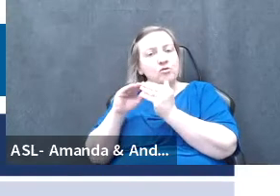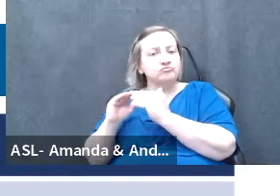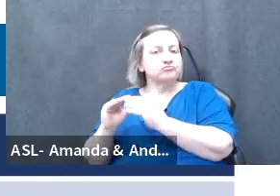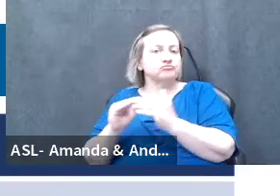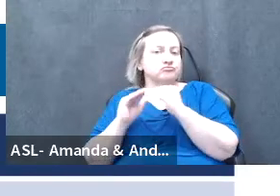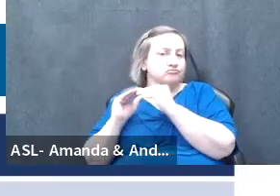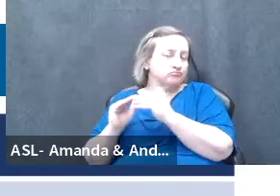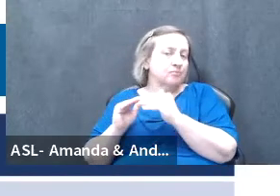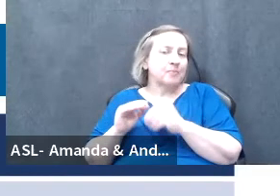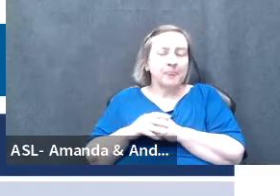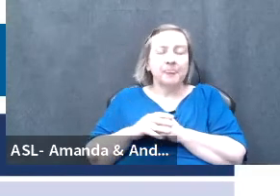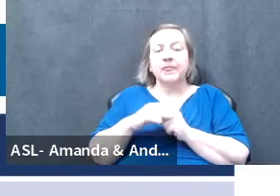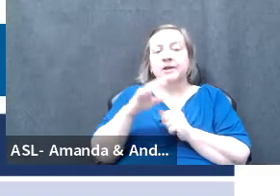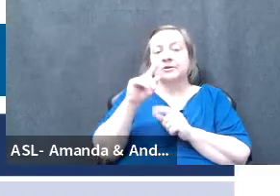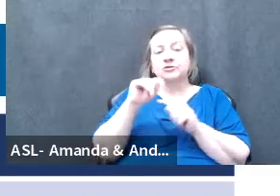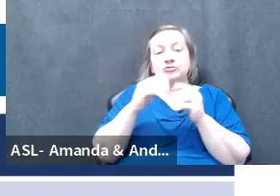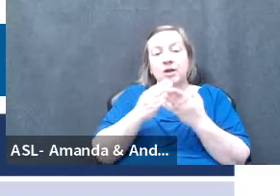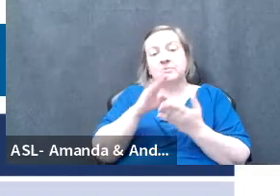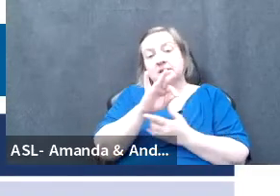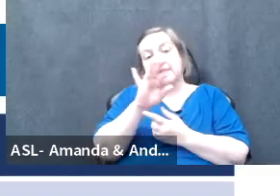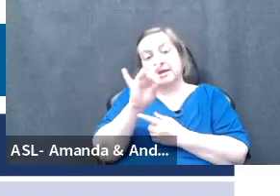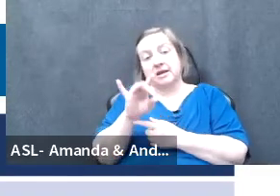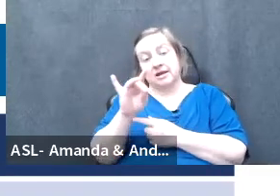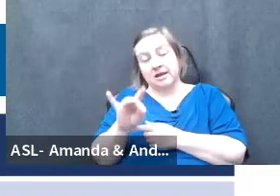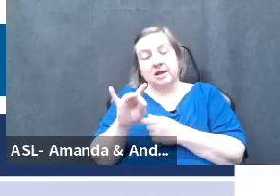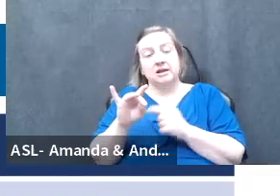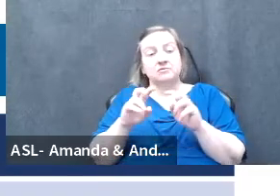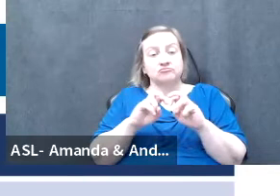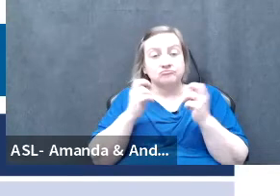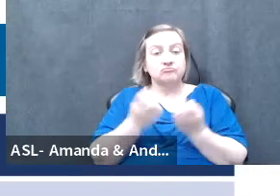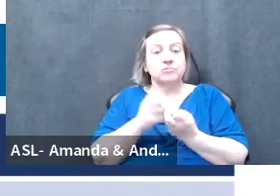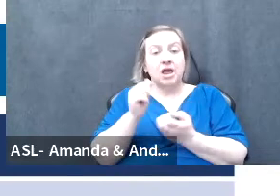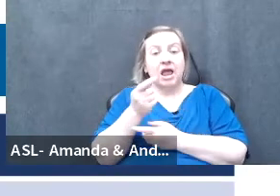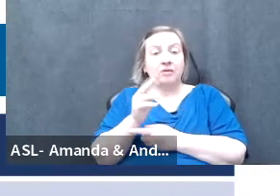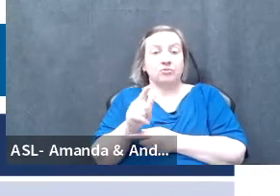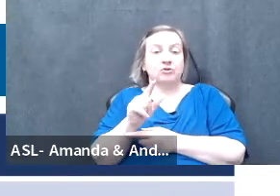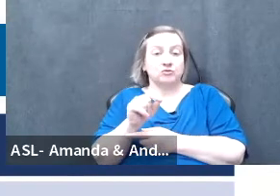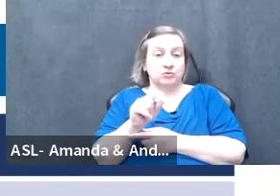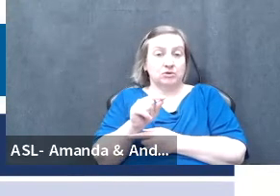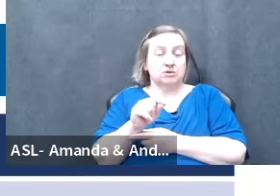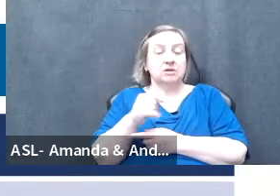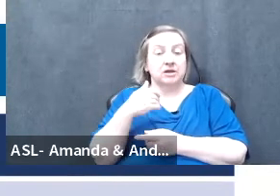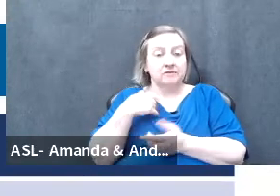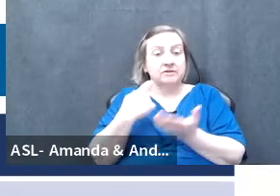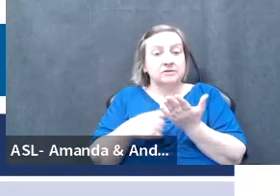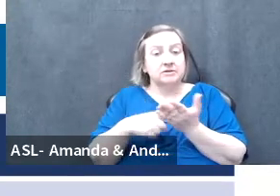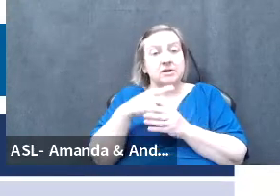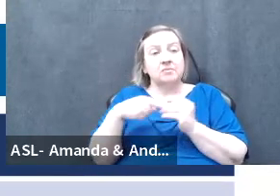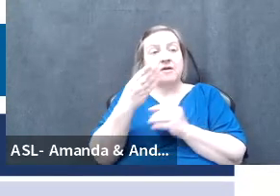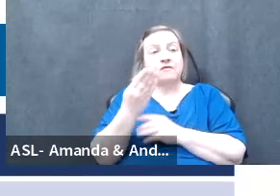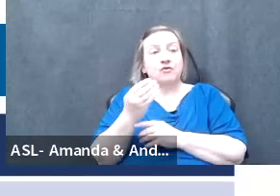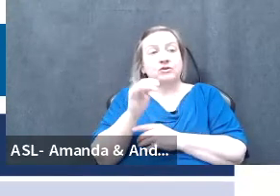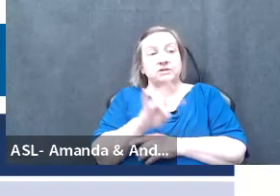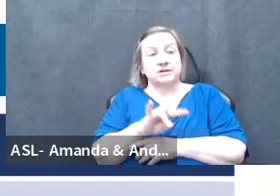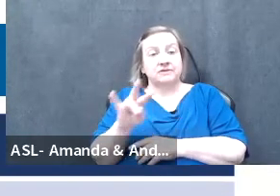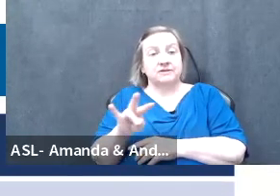the Tribal 988 roundtable on April 20th, there was also a discussion of the 1477